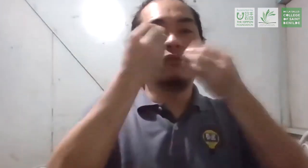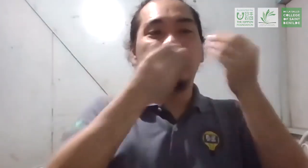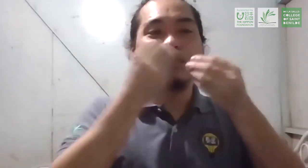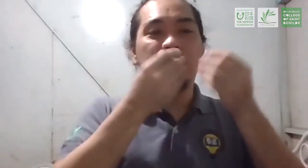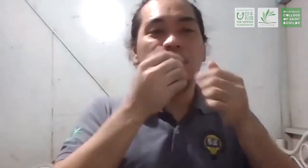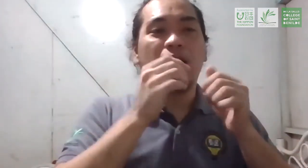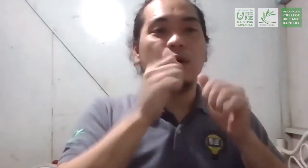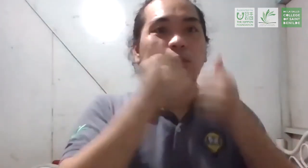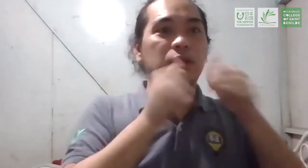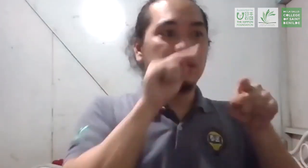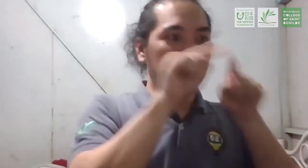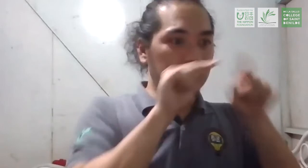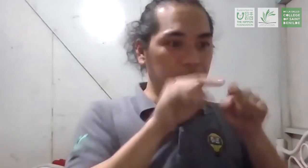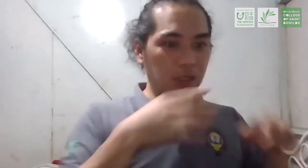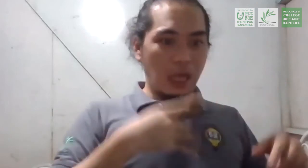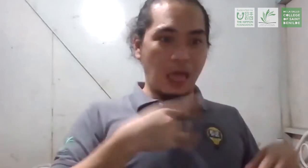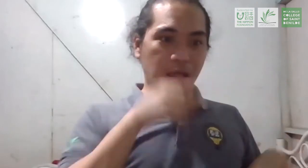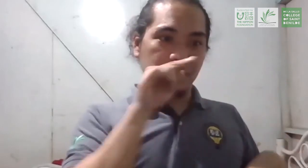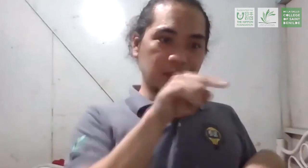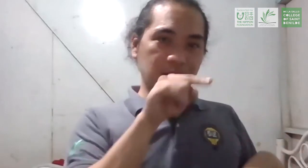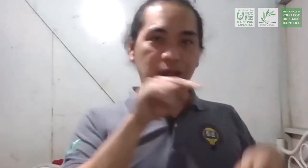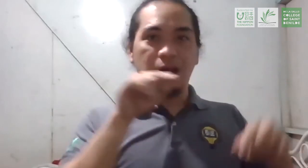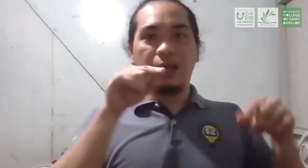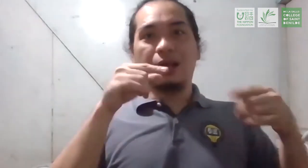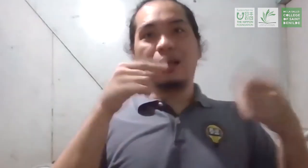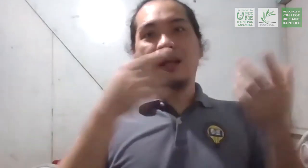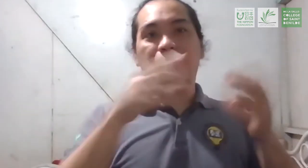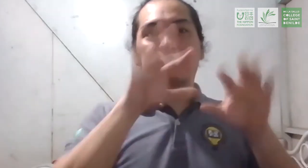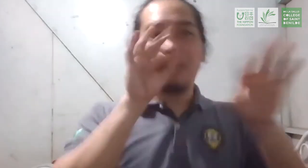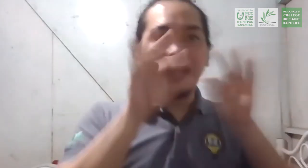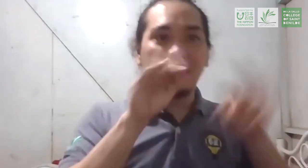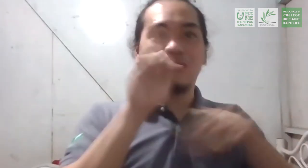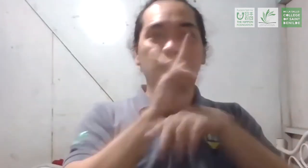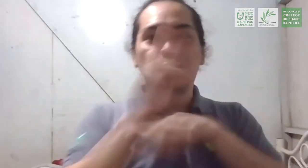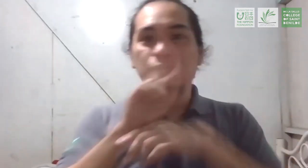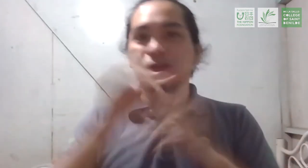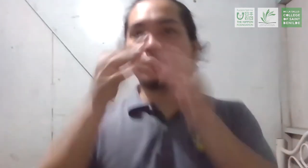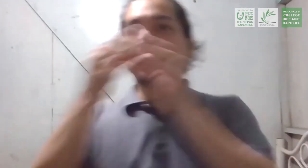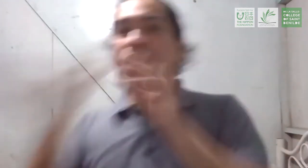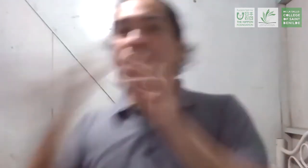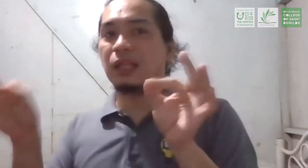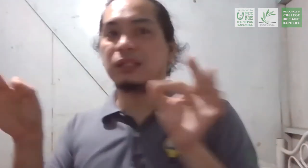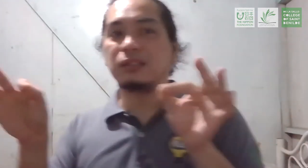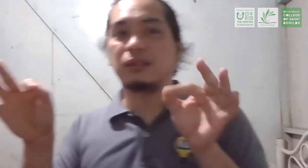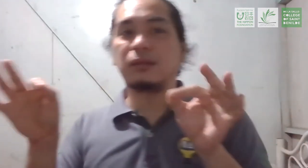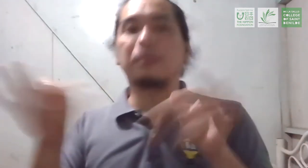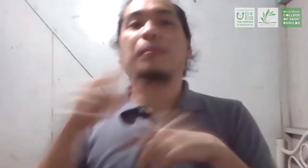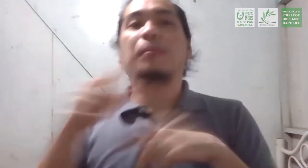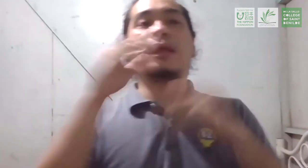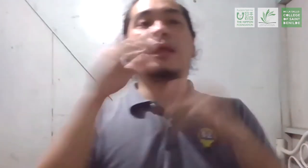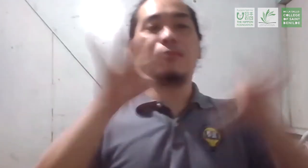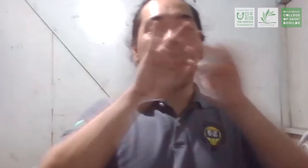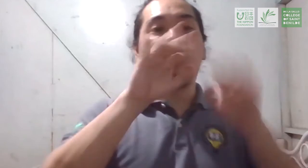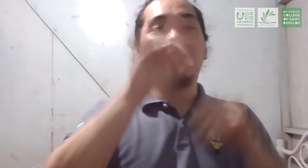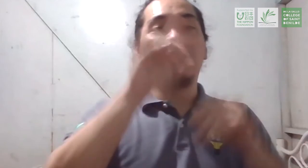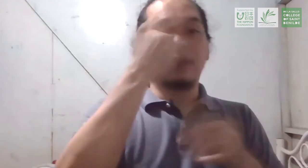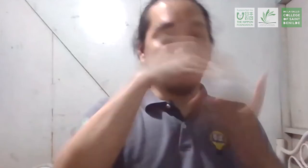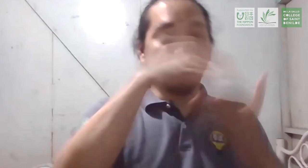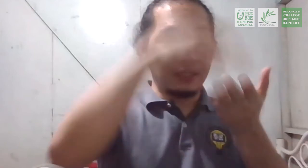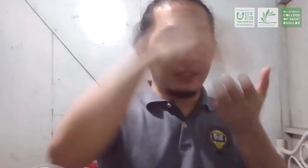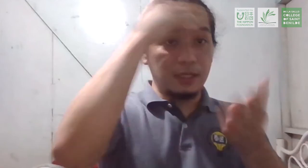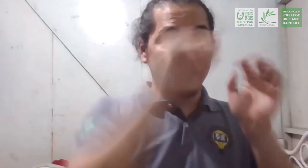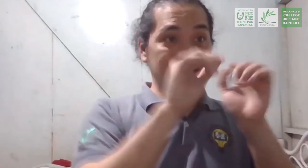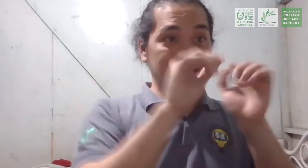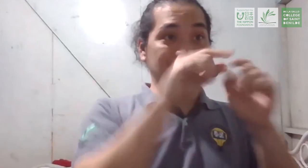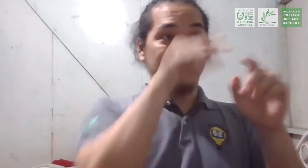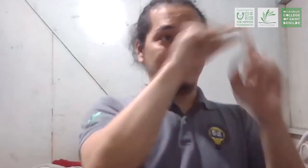Exactly. When we have too many vocabularies introduced into a handbook, it might definitely confuse